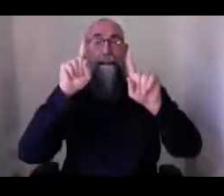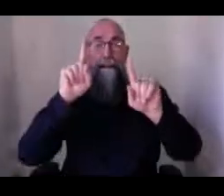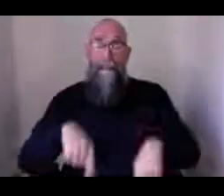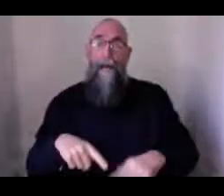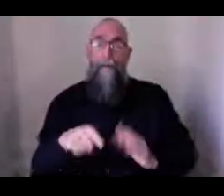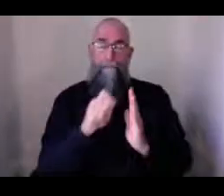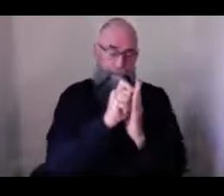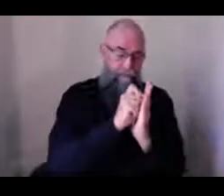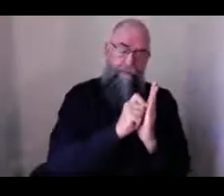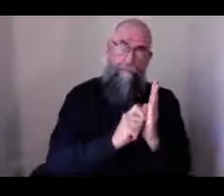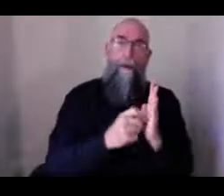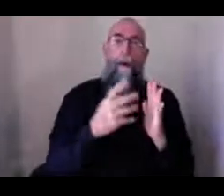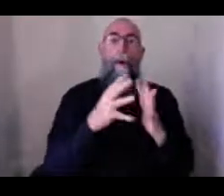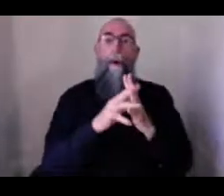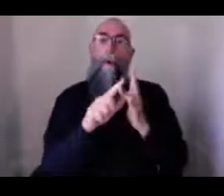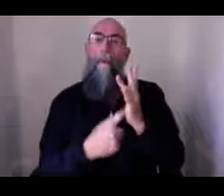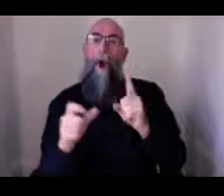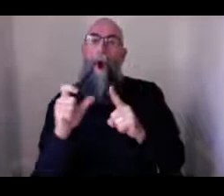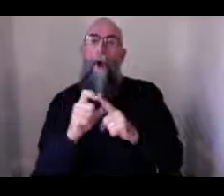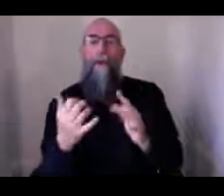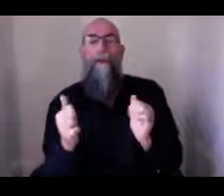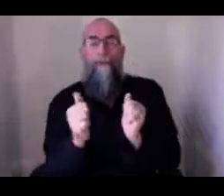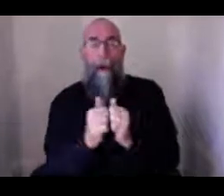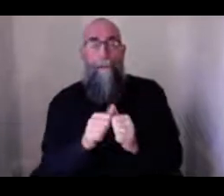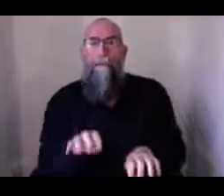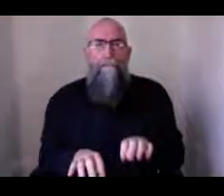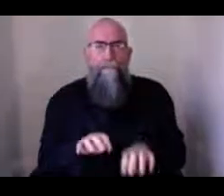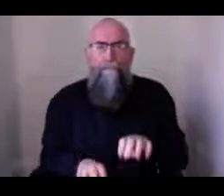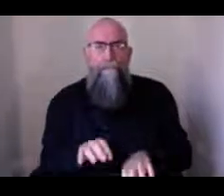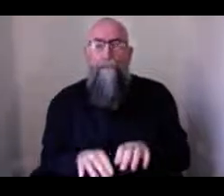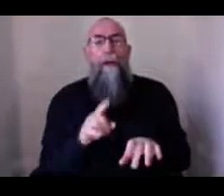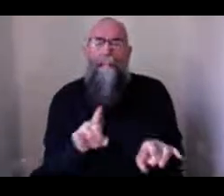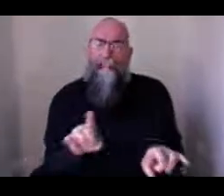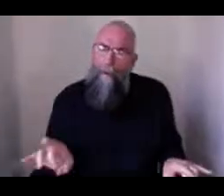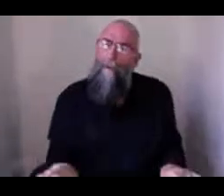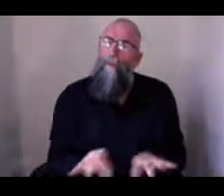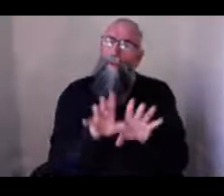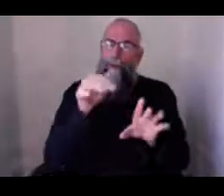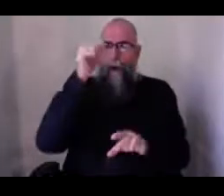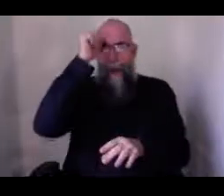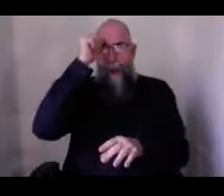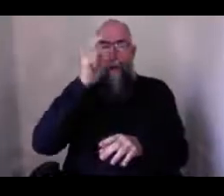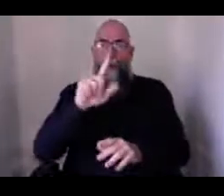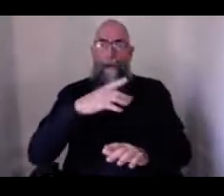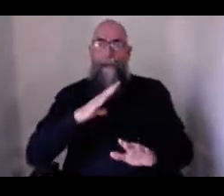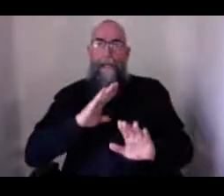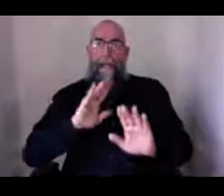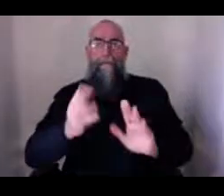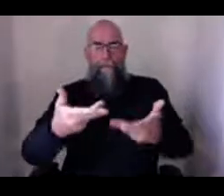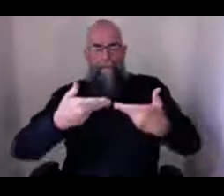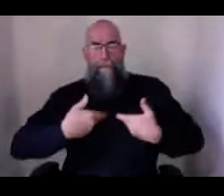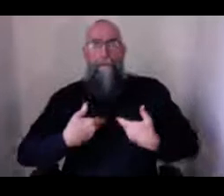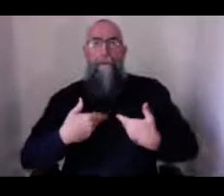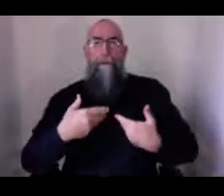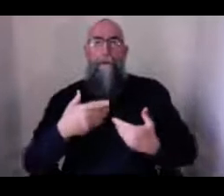Word document, answering the questions, just sort of getting used to what you need to provide first before you start submitting it in the form.